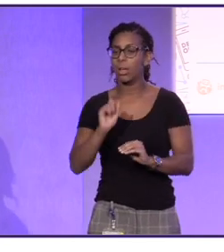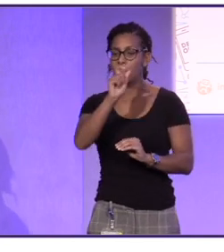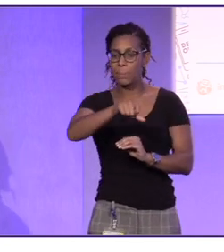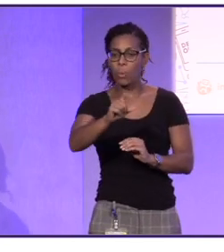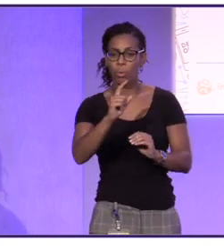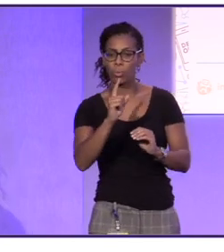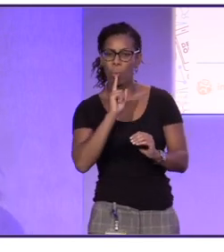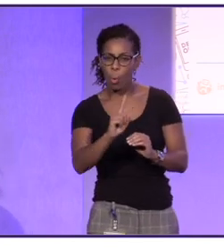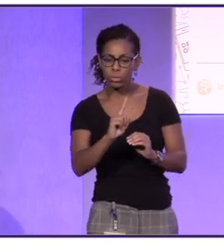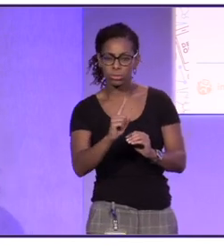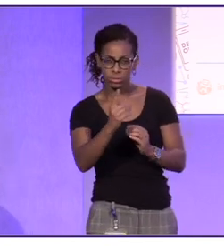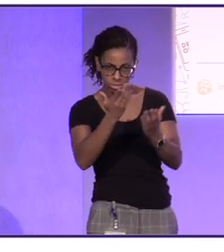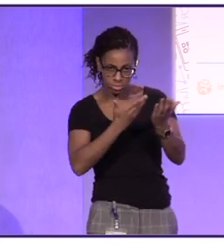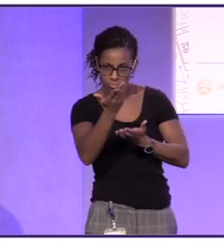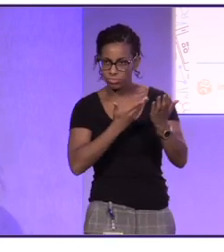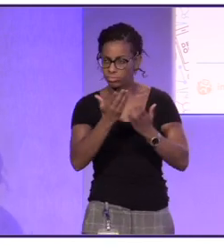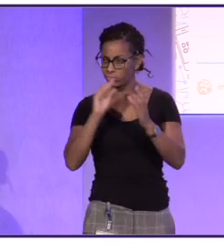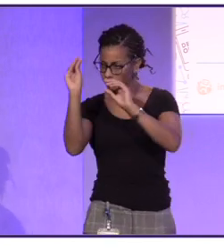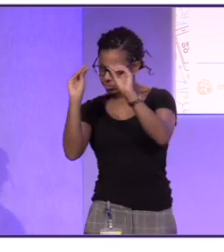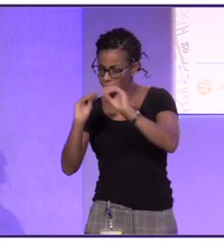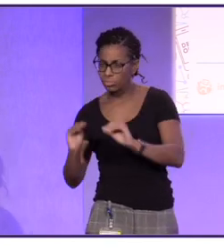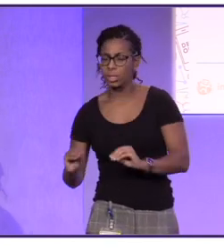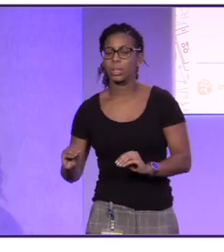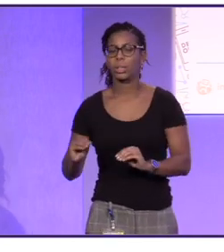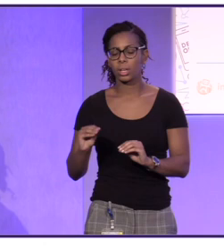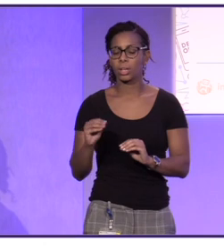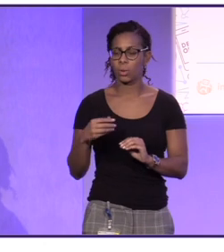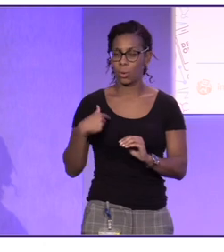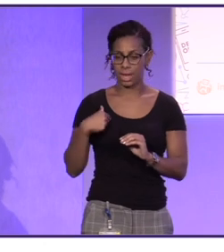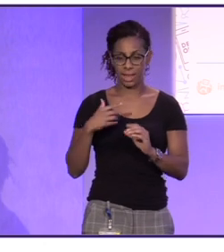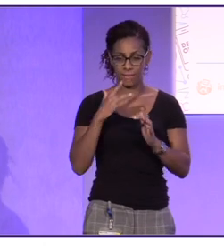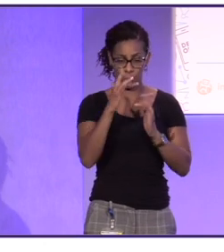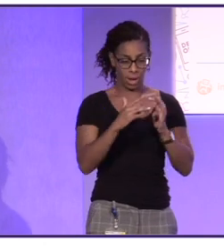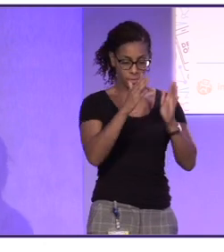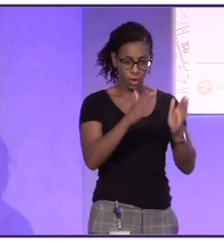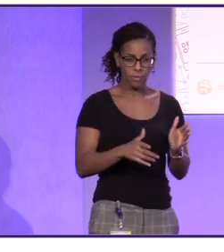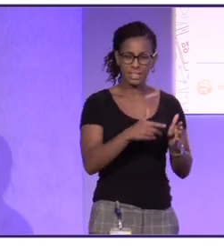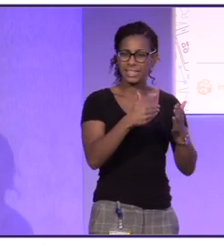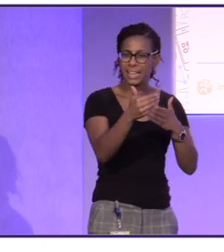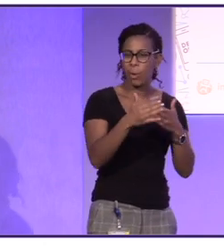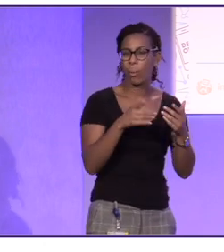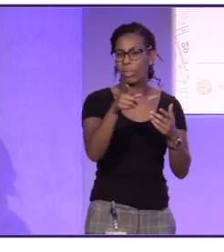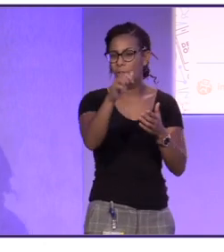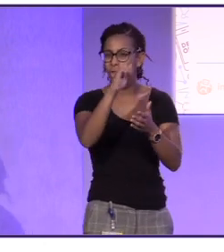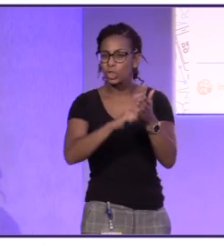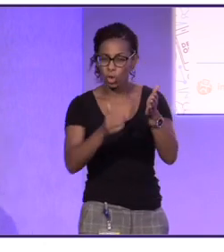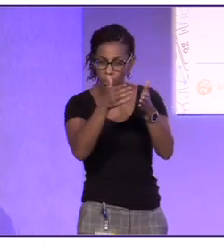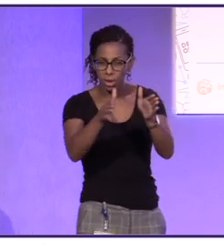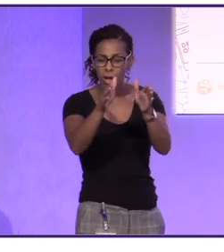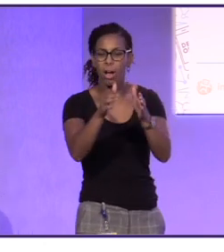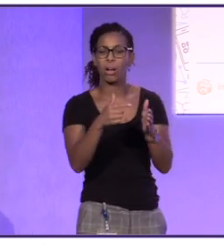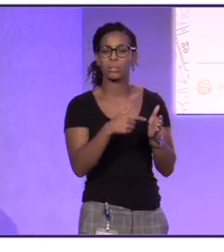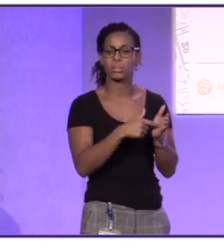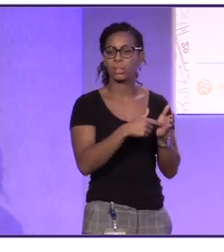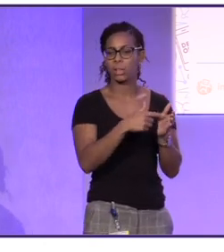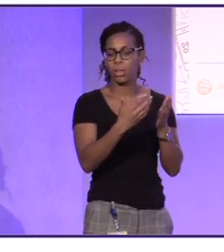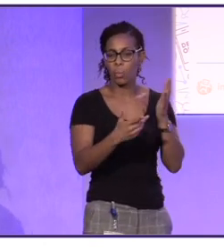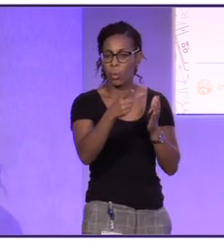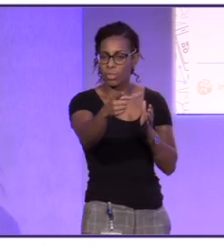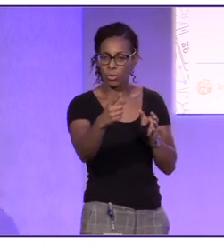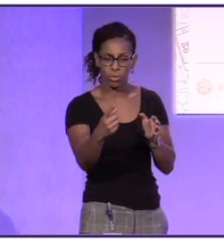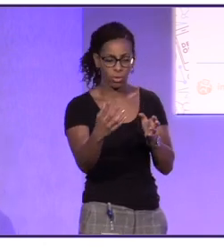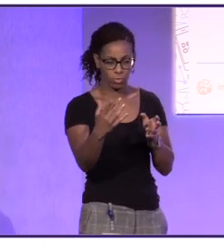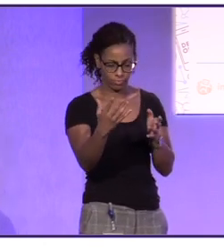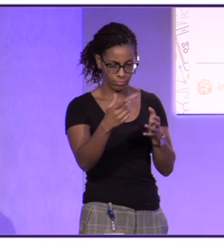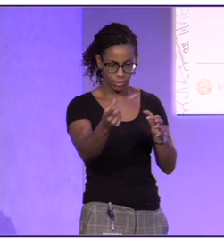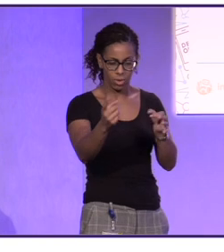place. And the web server is handling the sessions, so the shopping carts and whether you're logged in or not, what's your